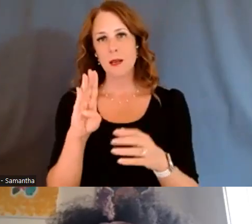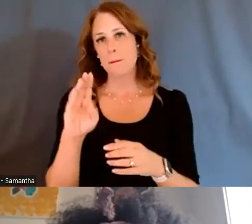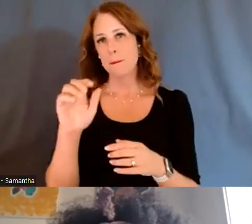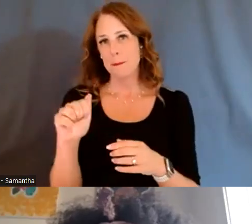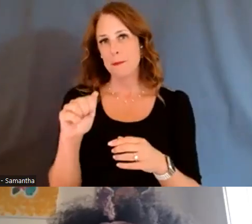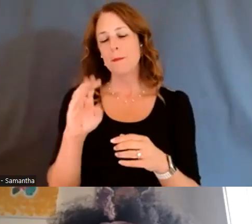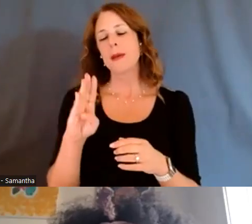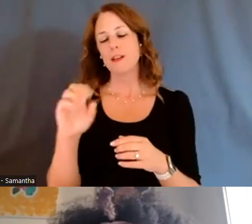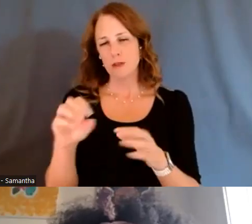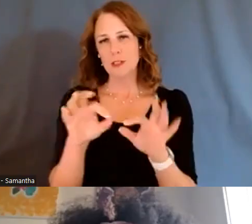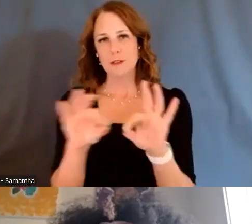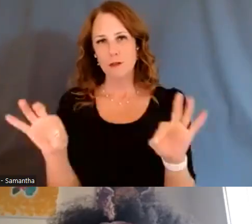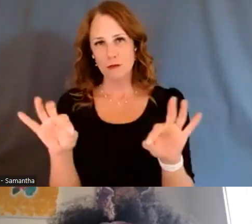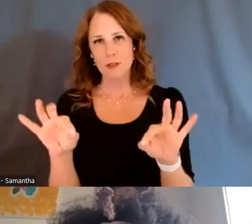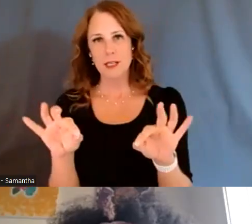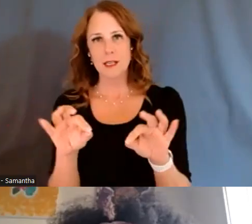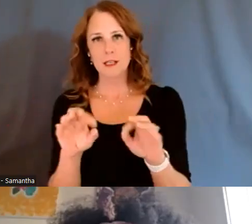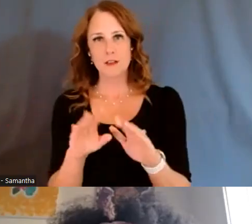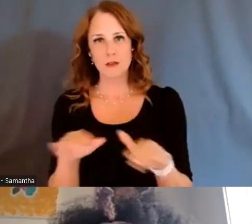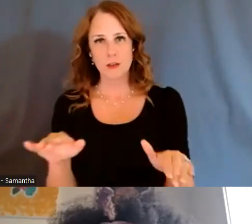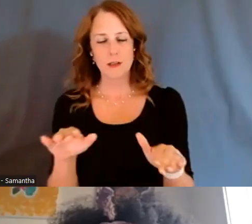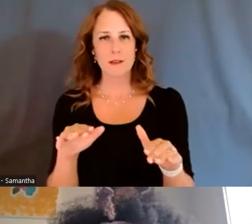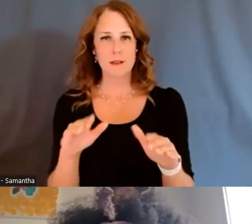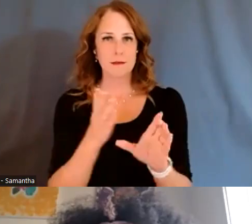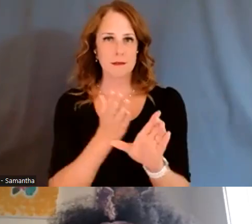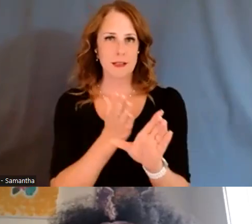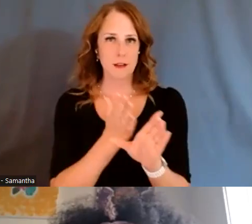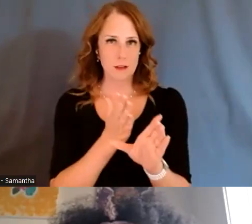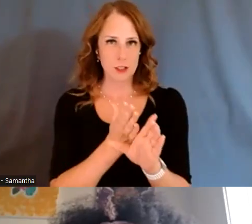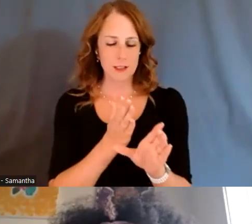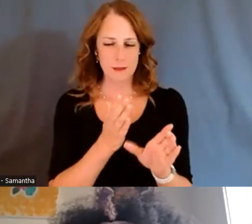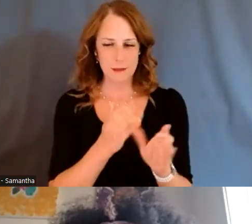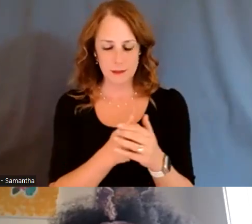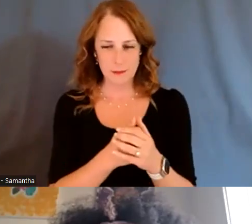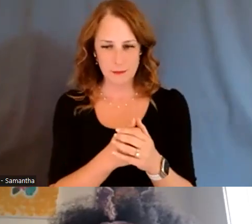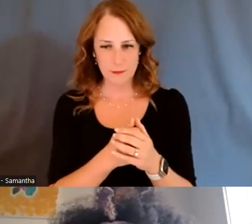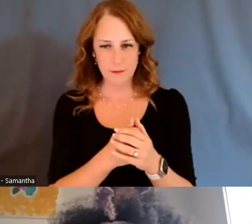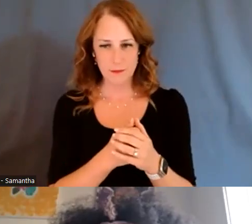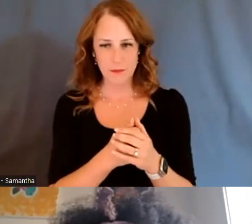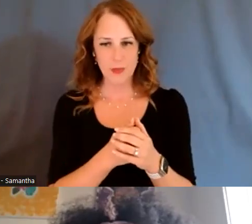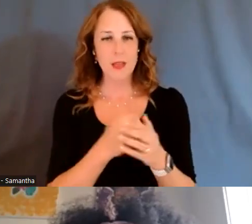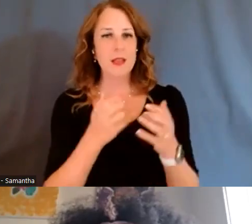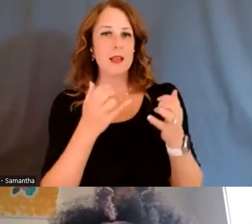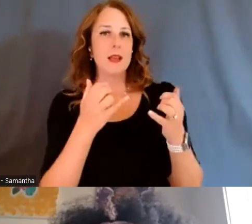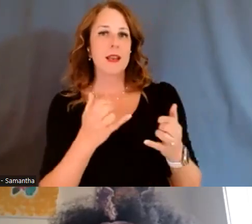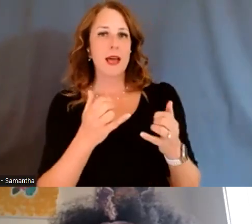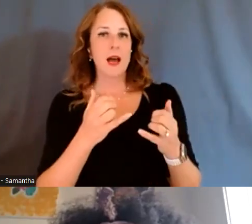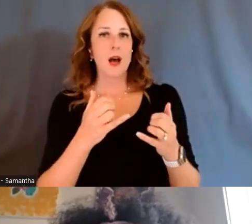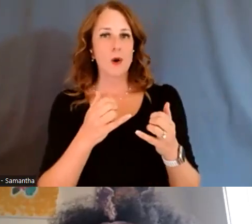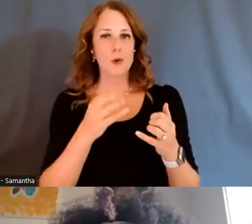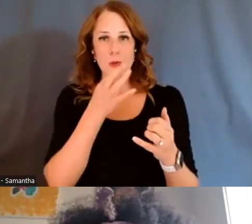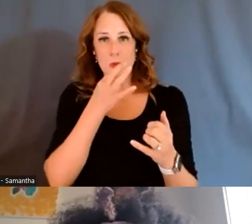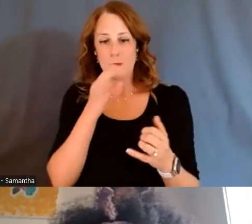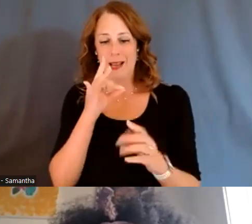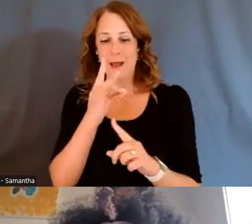and Adolescent Studies and a minor in psychology from Bowie State University. And she is now less than 8 months away from earning